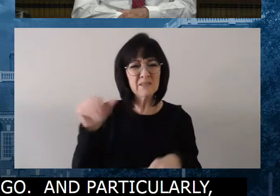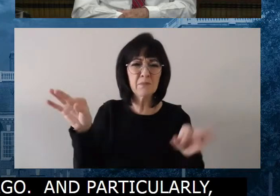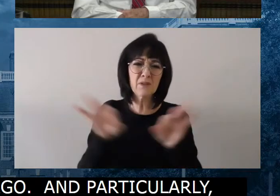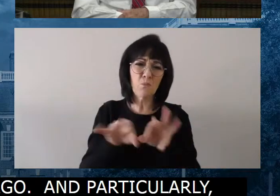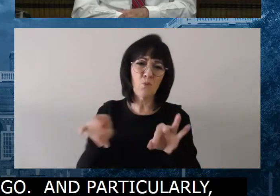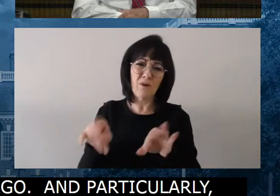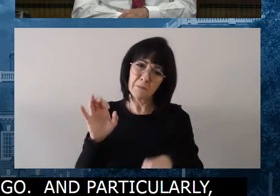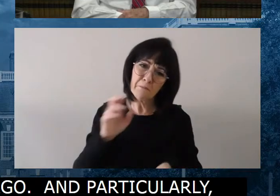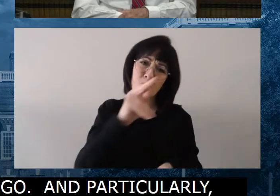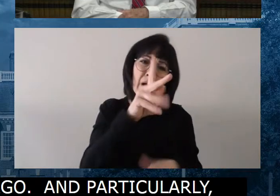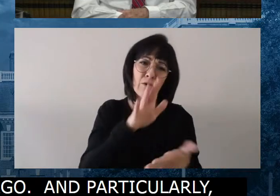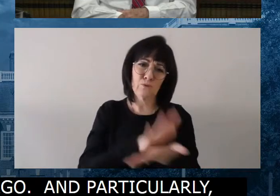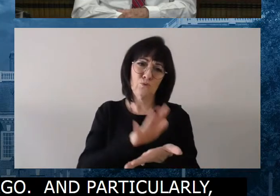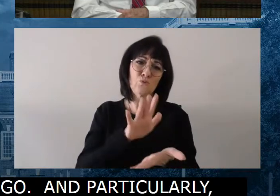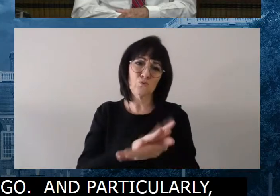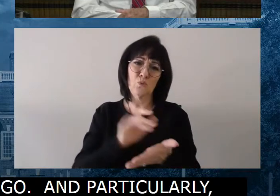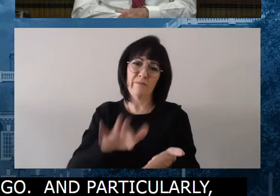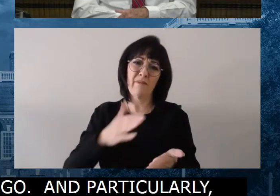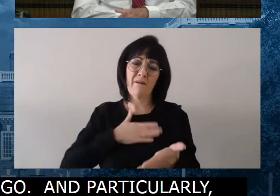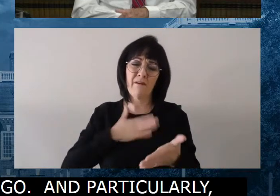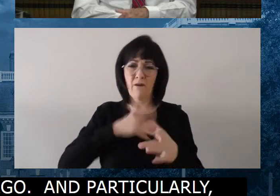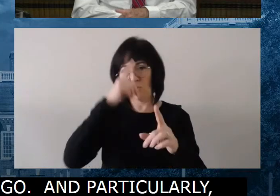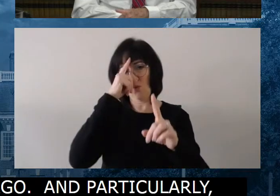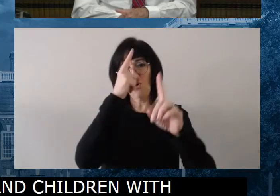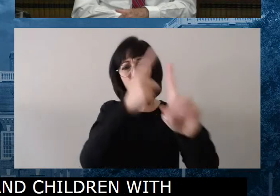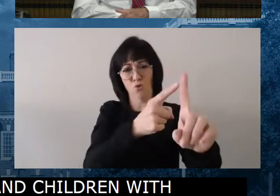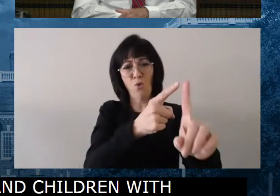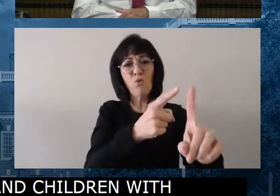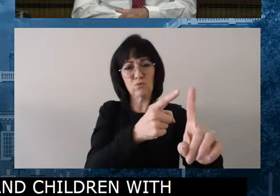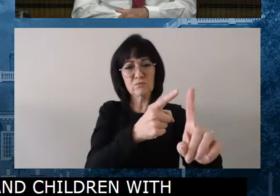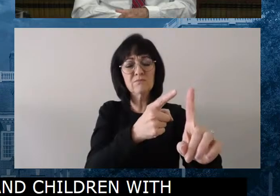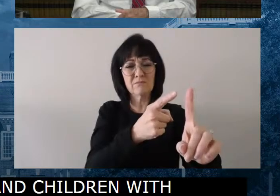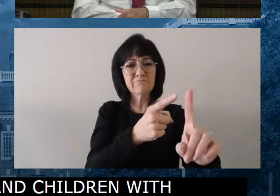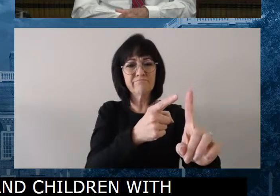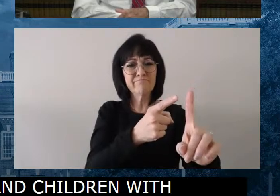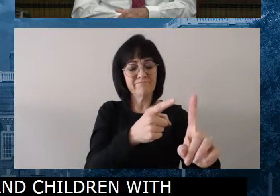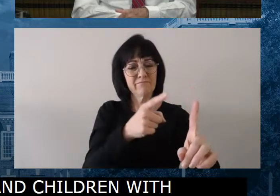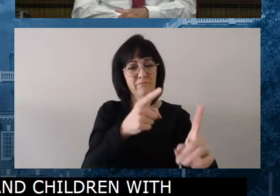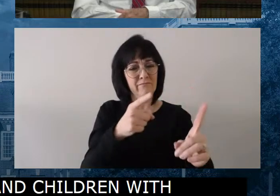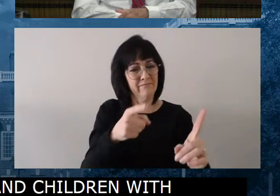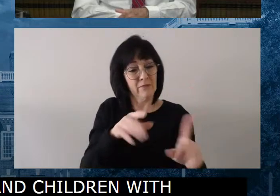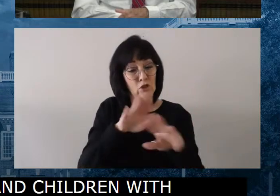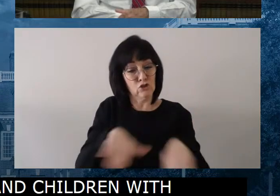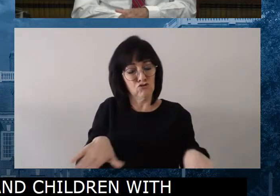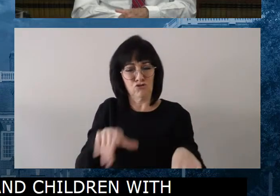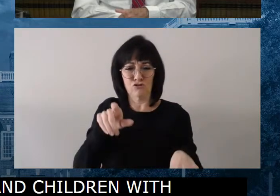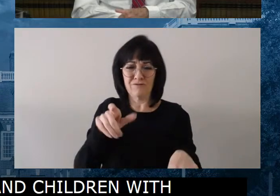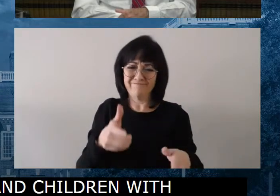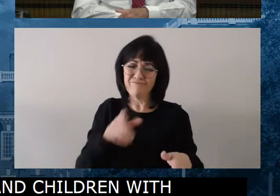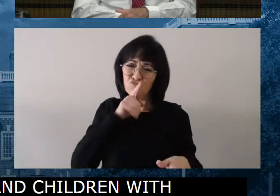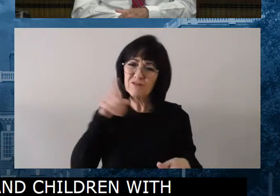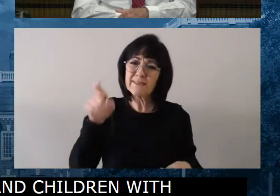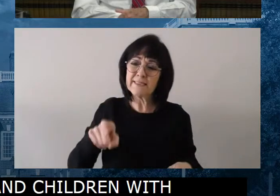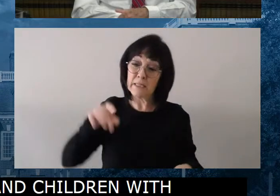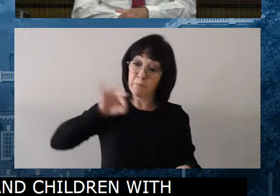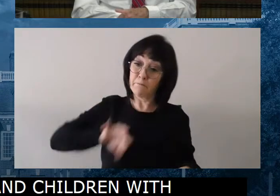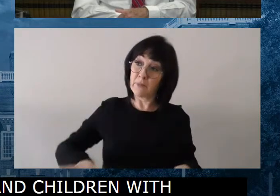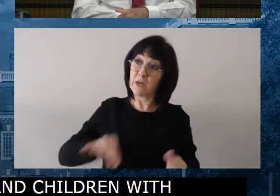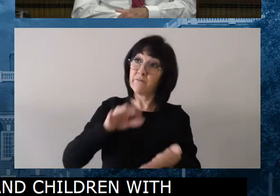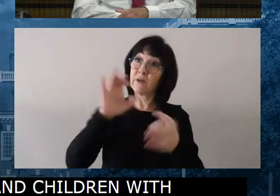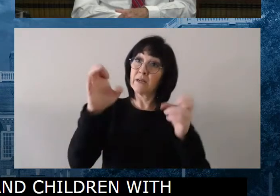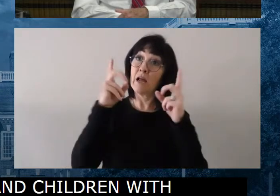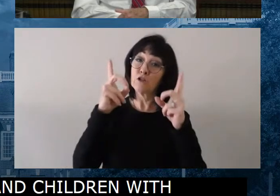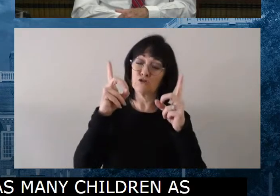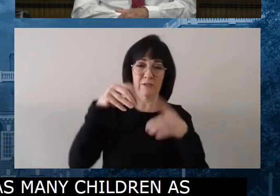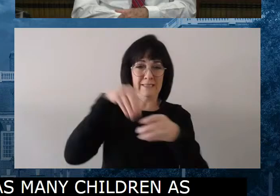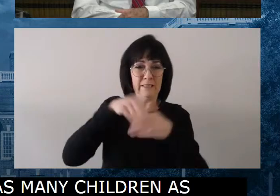our goal is to get as many children as possible in school for in-person instruction as soon as possible, and we're making